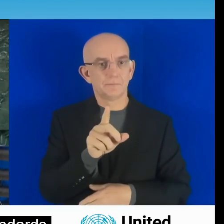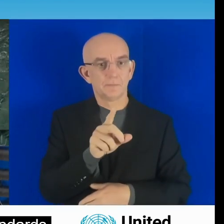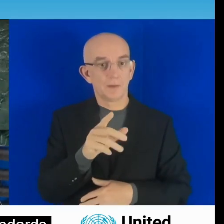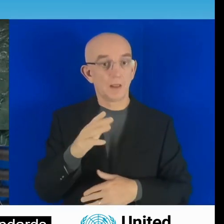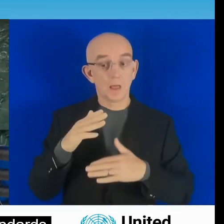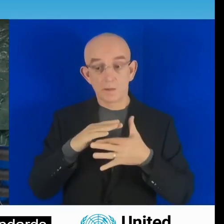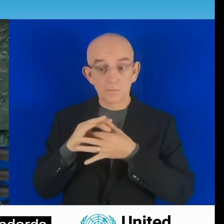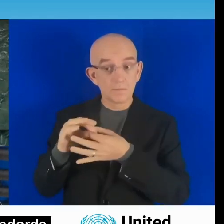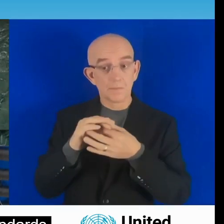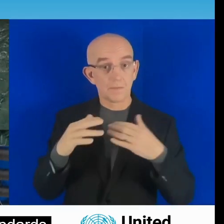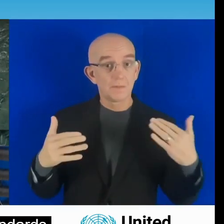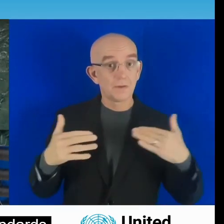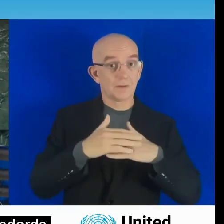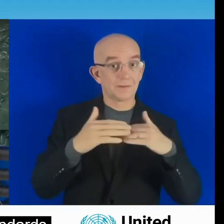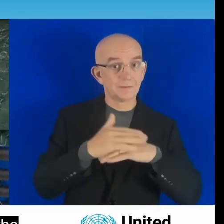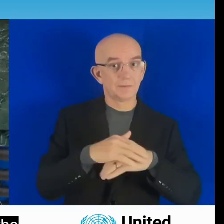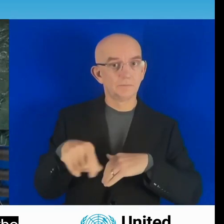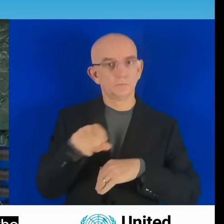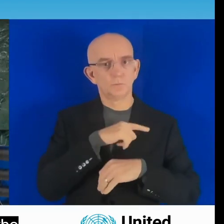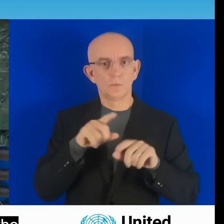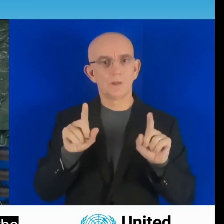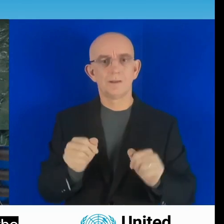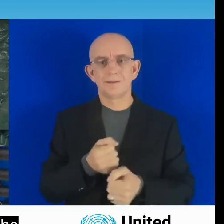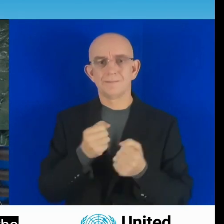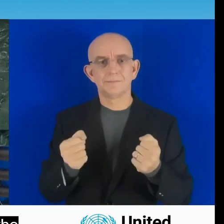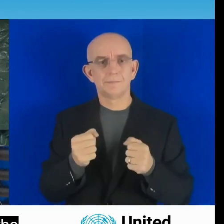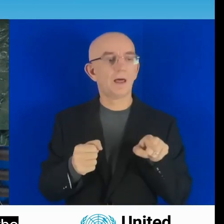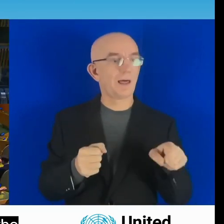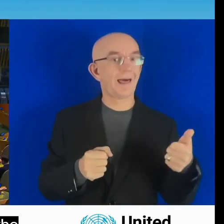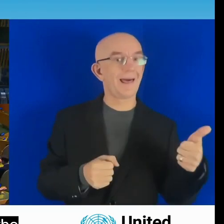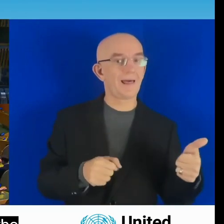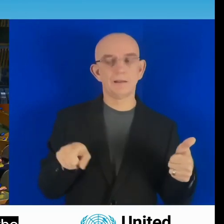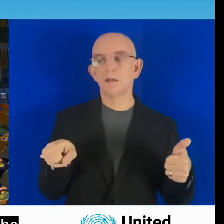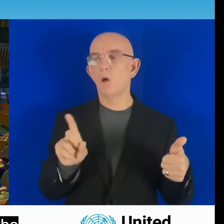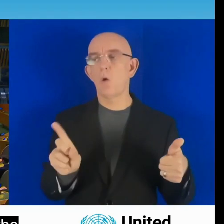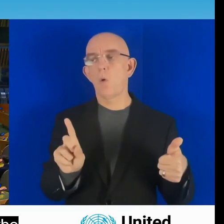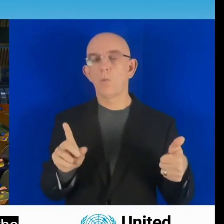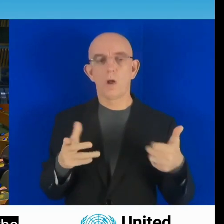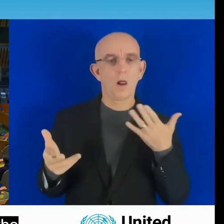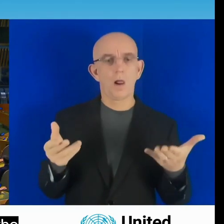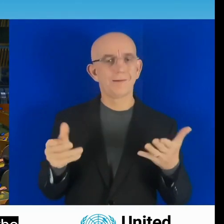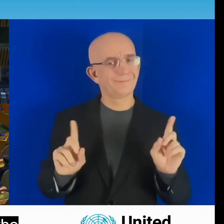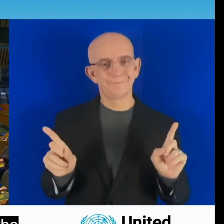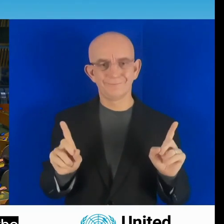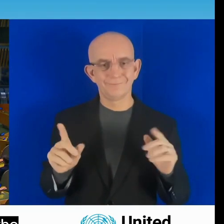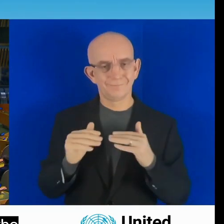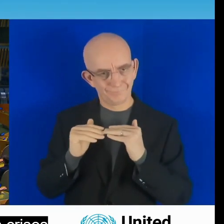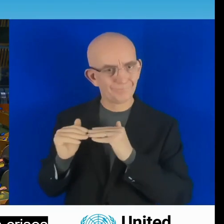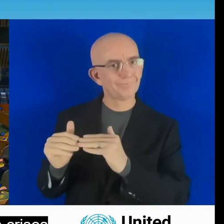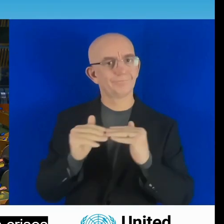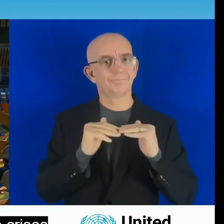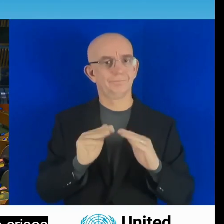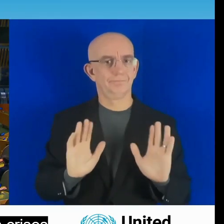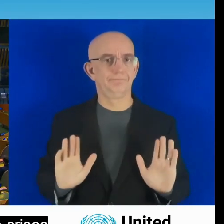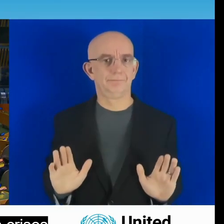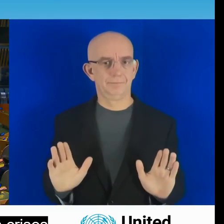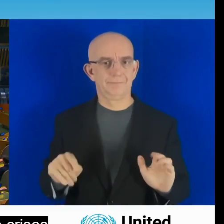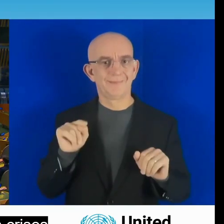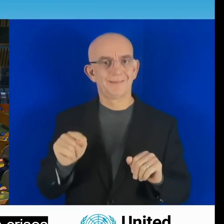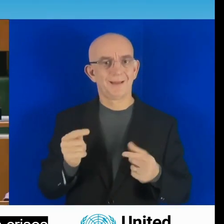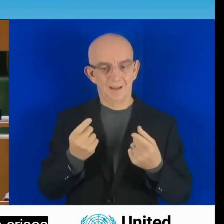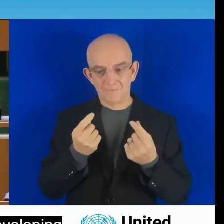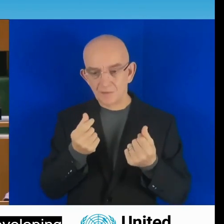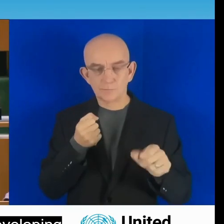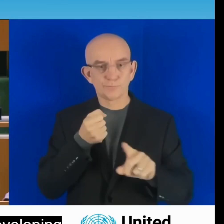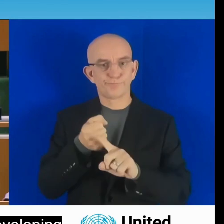triggered debt distress in many developing countries, including ourselves, limiting the ability to invest in recovery,